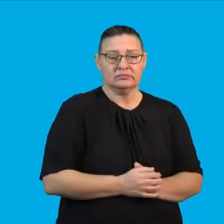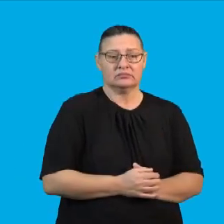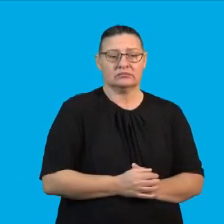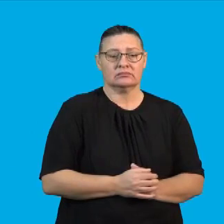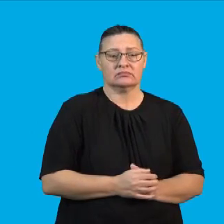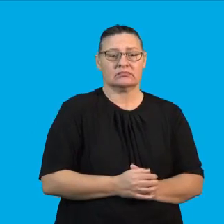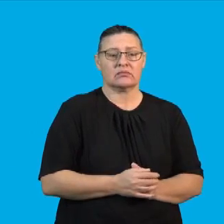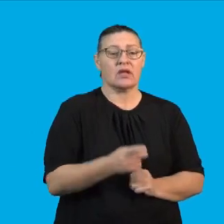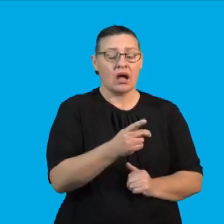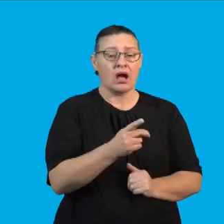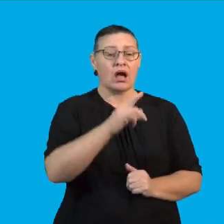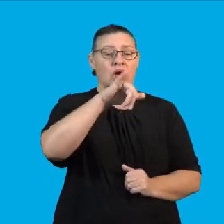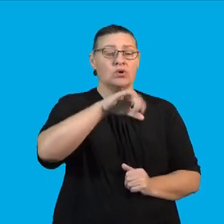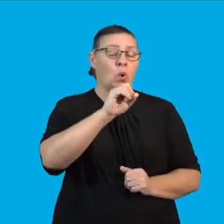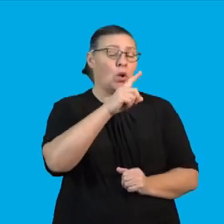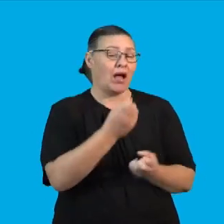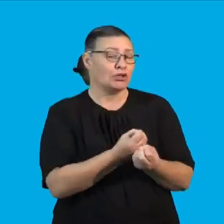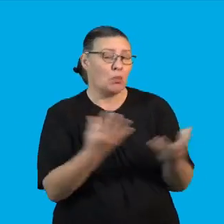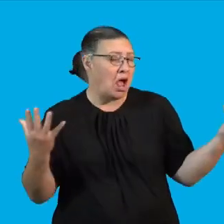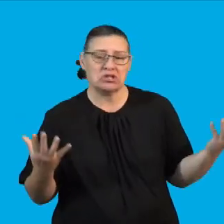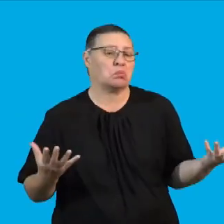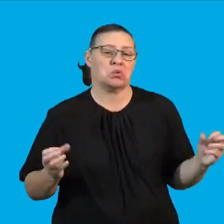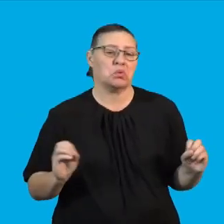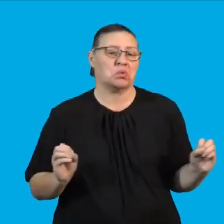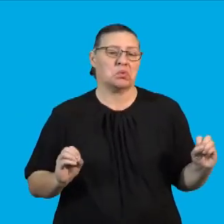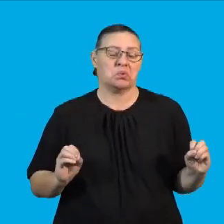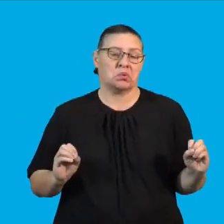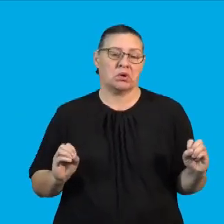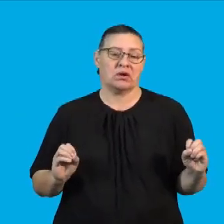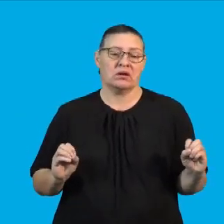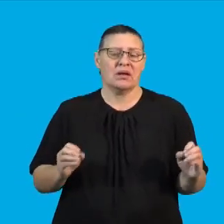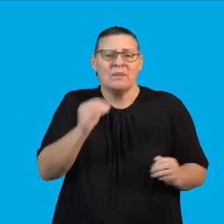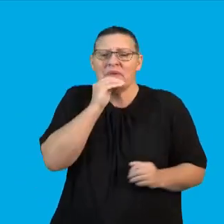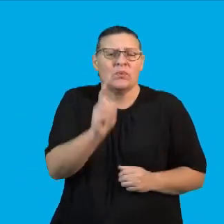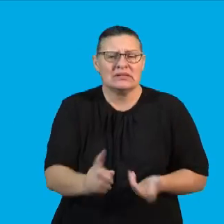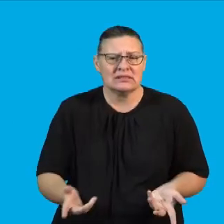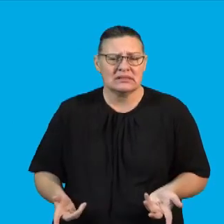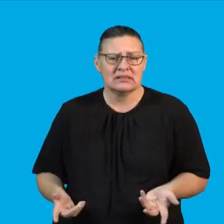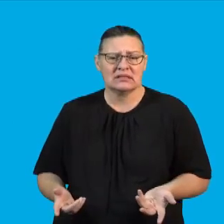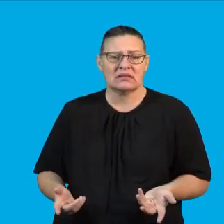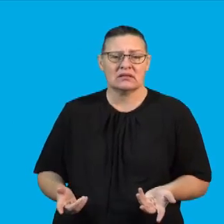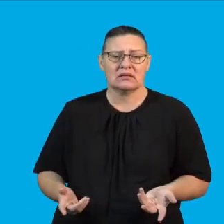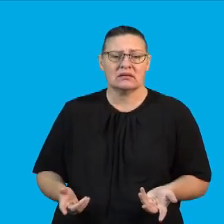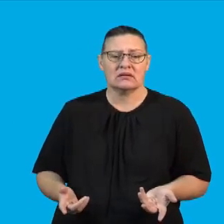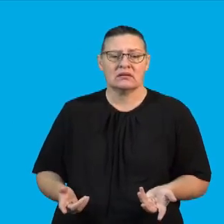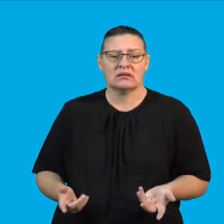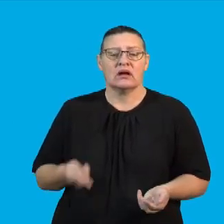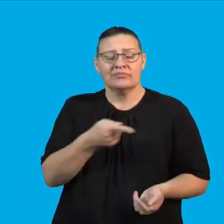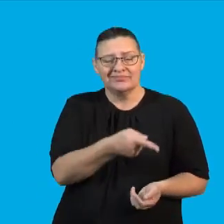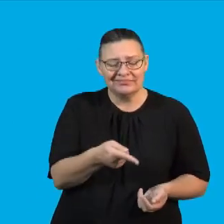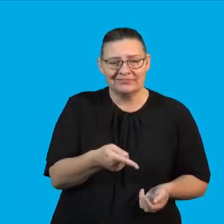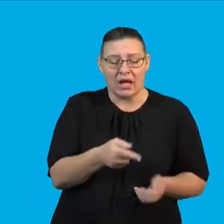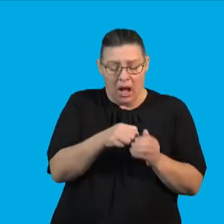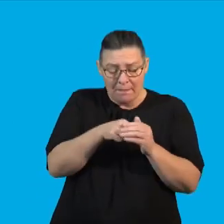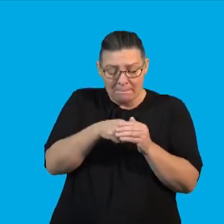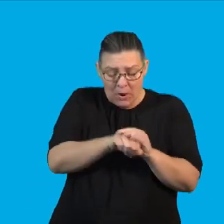Each egg can't have much yolk, and this means that the young